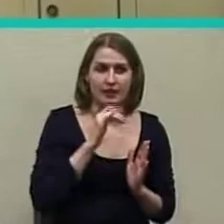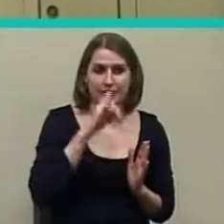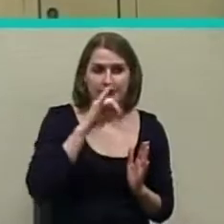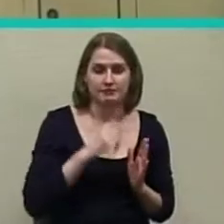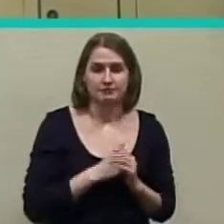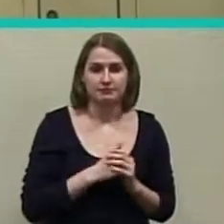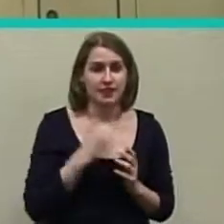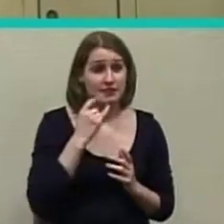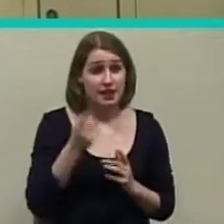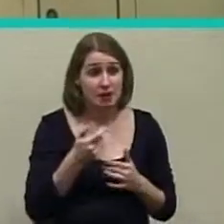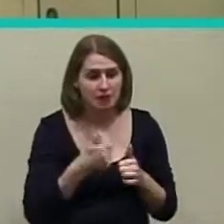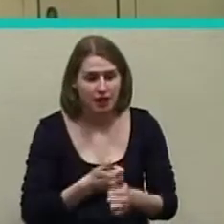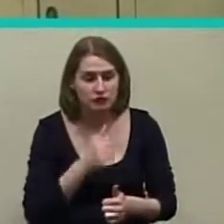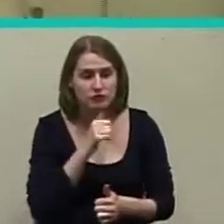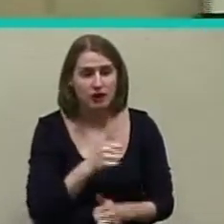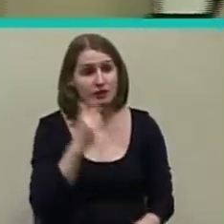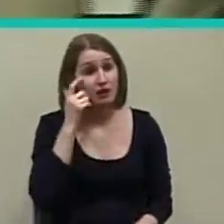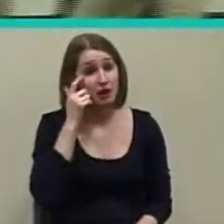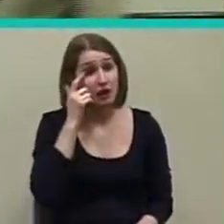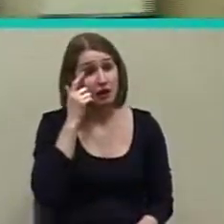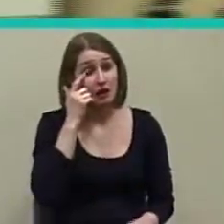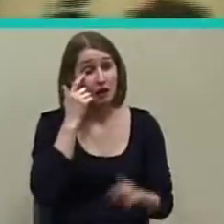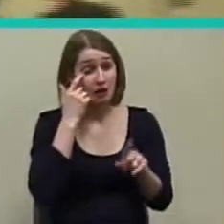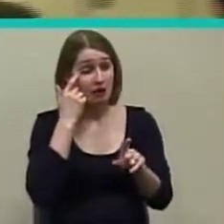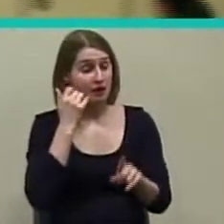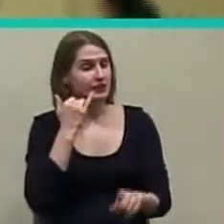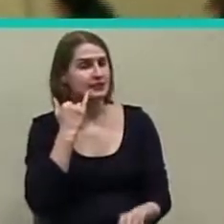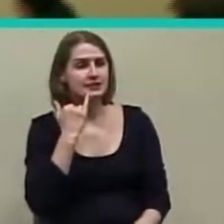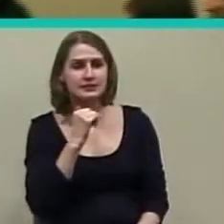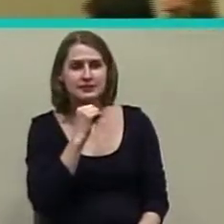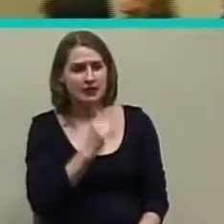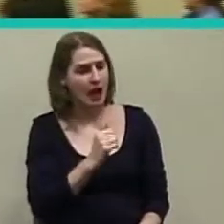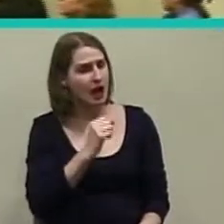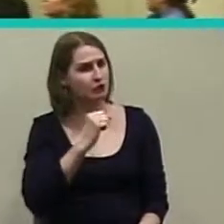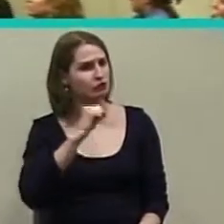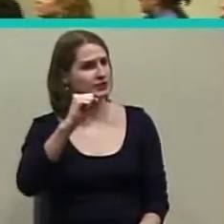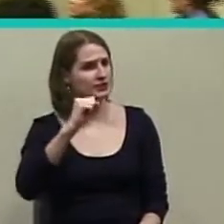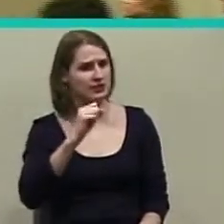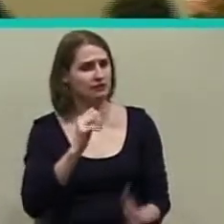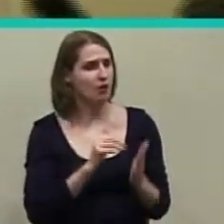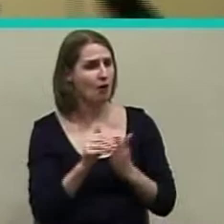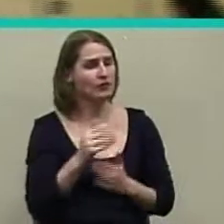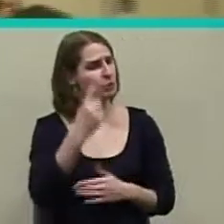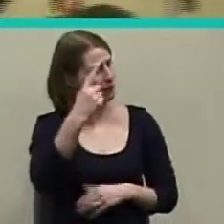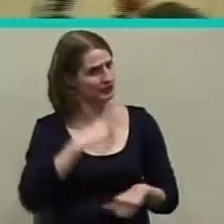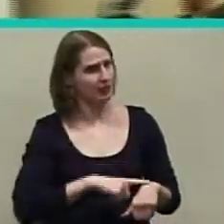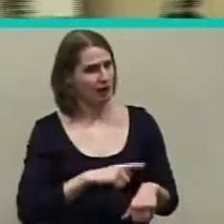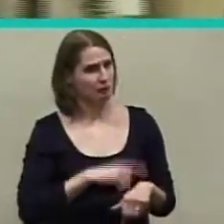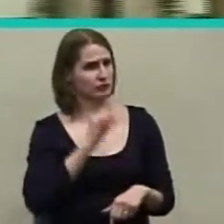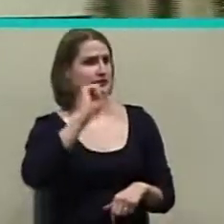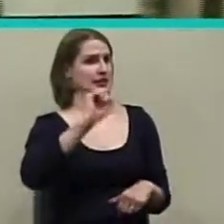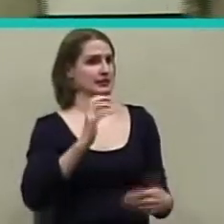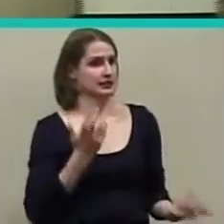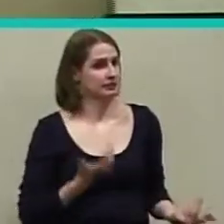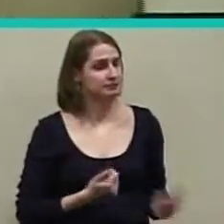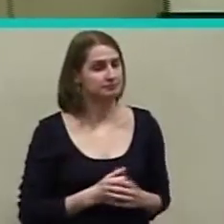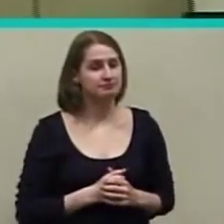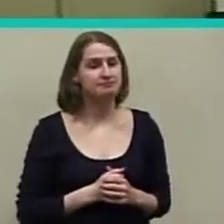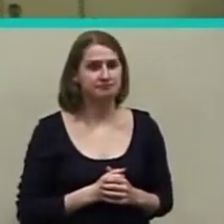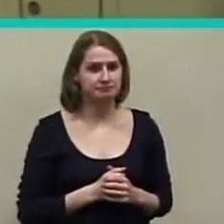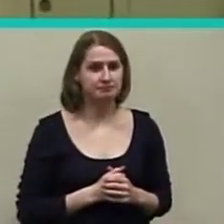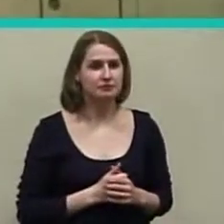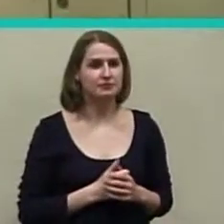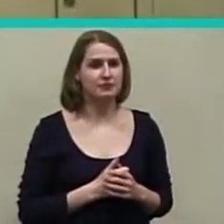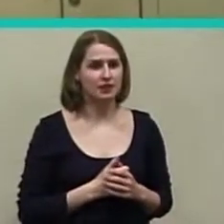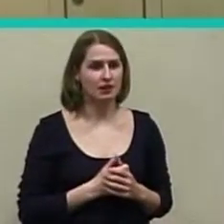whether he's complying. He isn't resisting it. I only resisted basically 1 time, right? So he's pretty. This is one